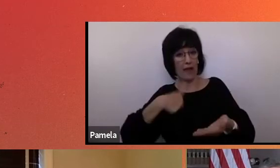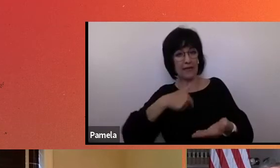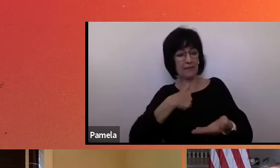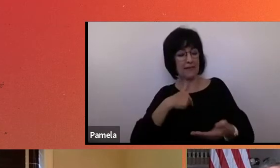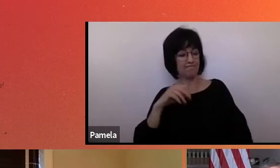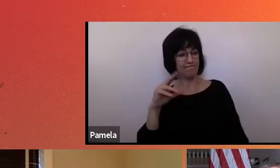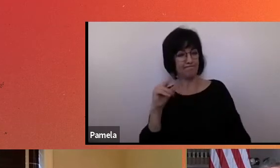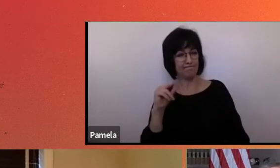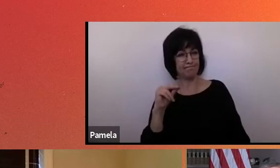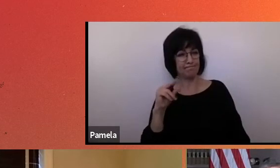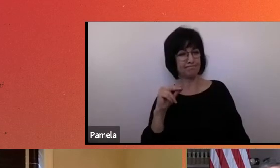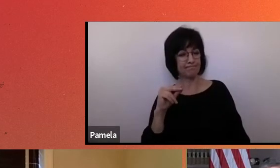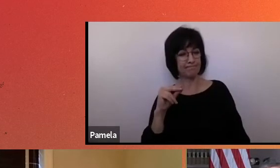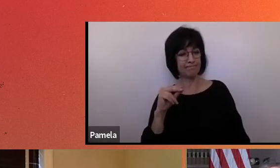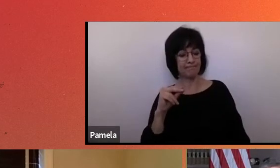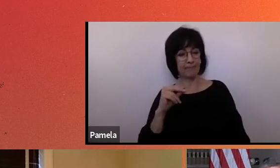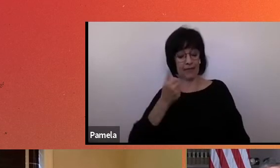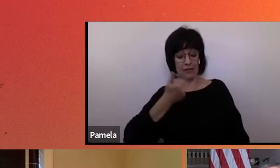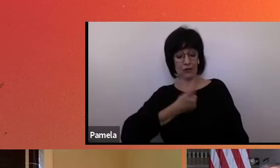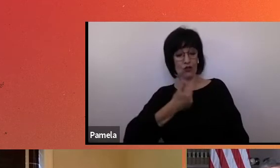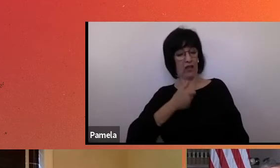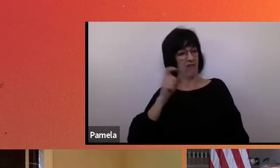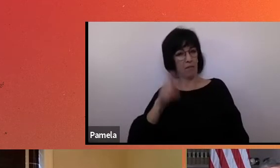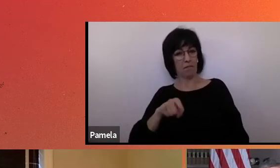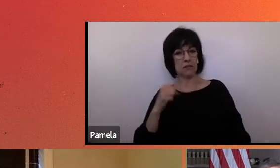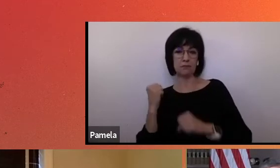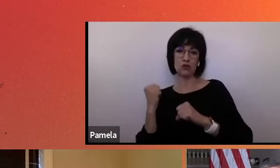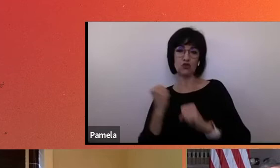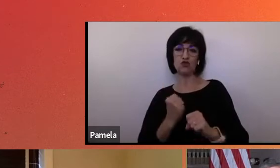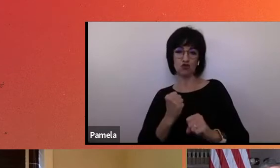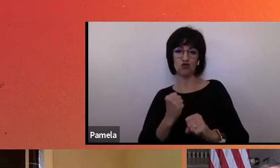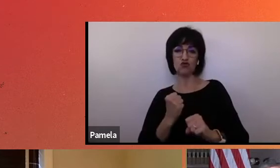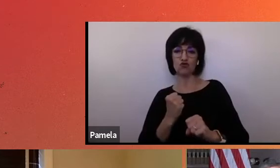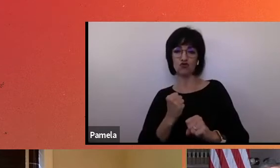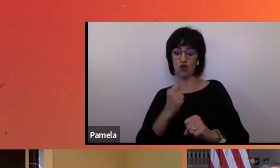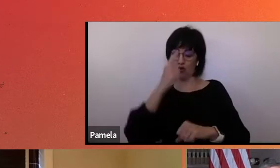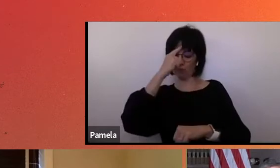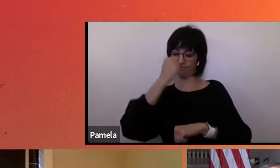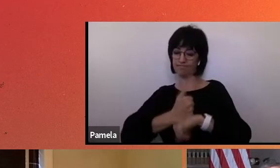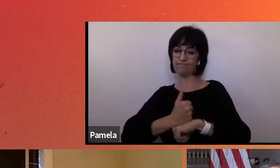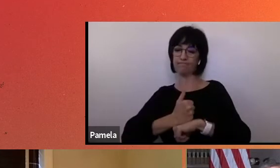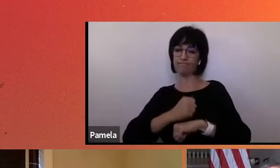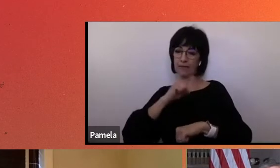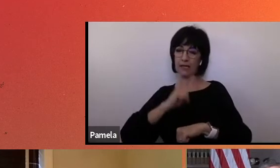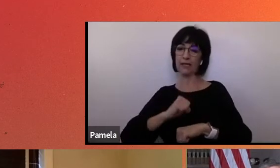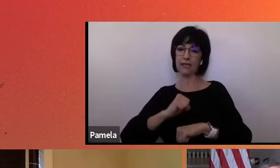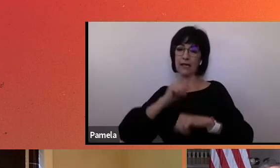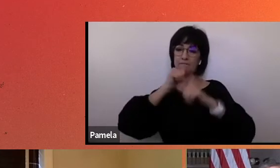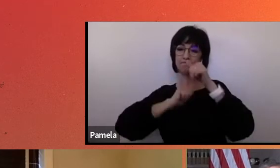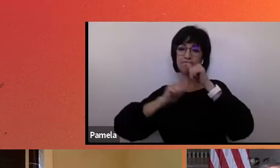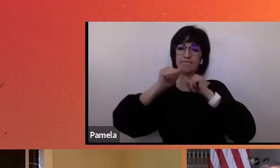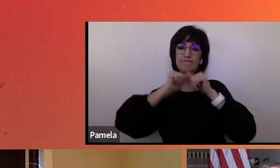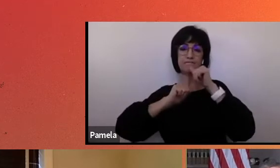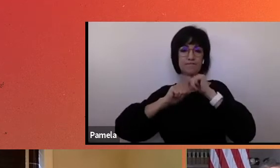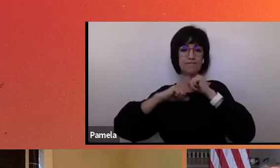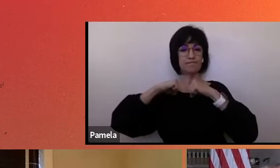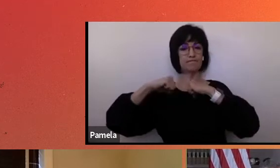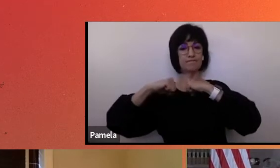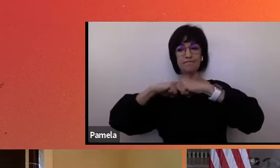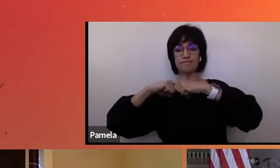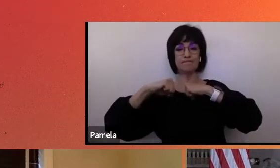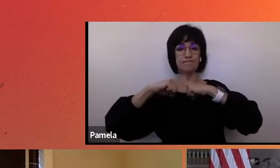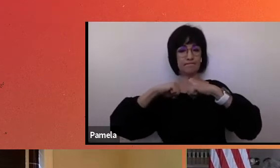very strong personal feeling in order to sustain some of the stuff that went on. Some of my friends